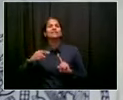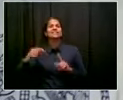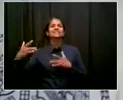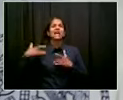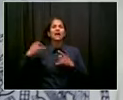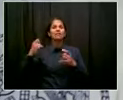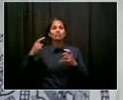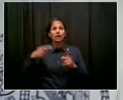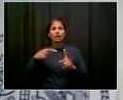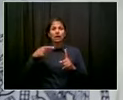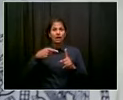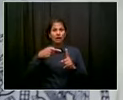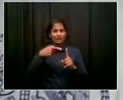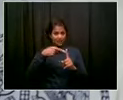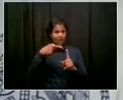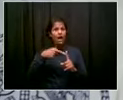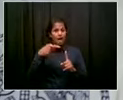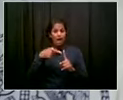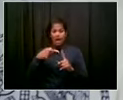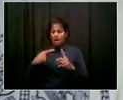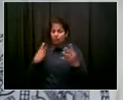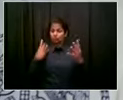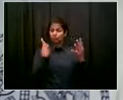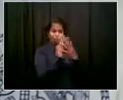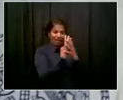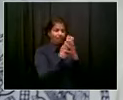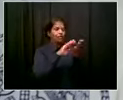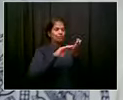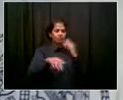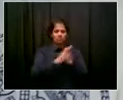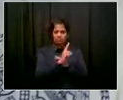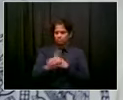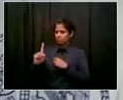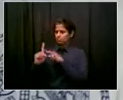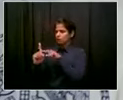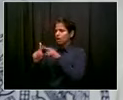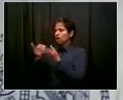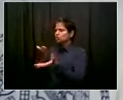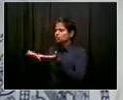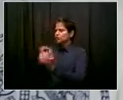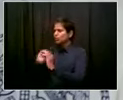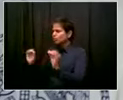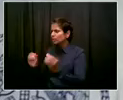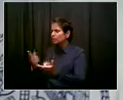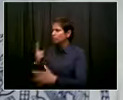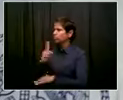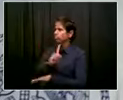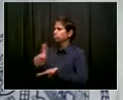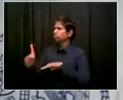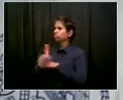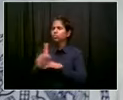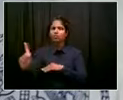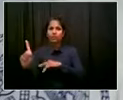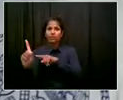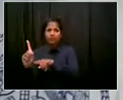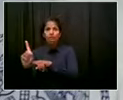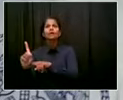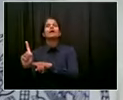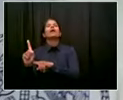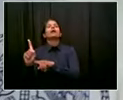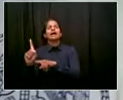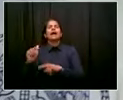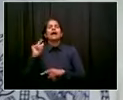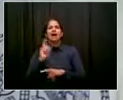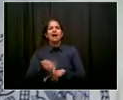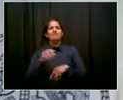we have to do something differently we have to do it quickly so in terms of the evidence that we've seen from the beginning of covid till now